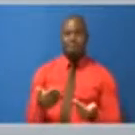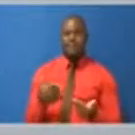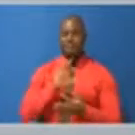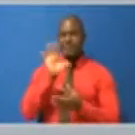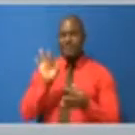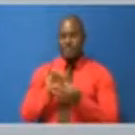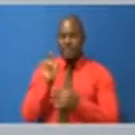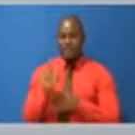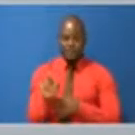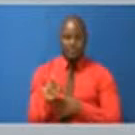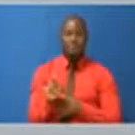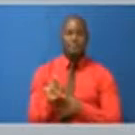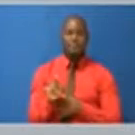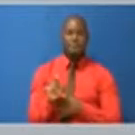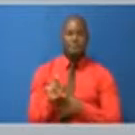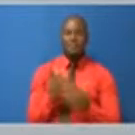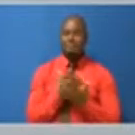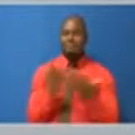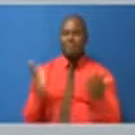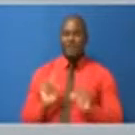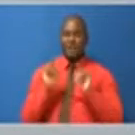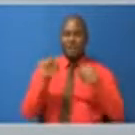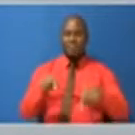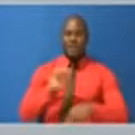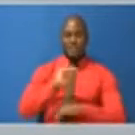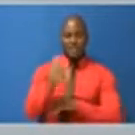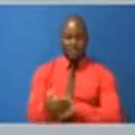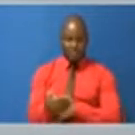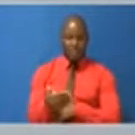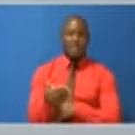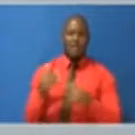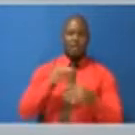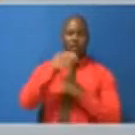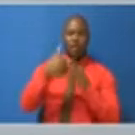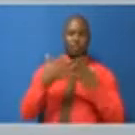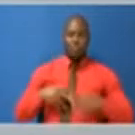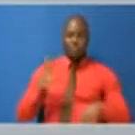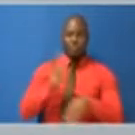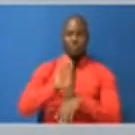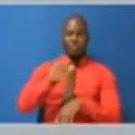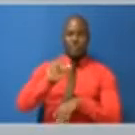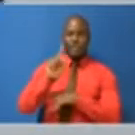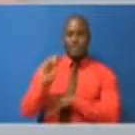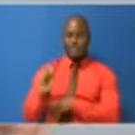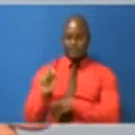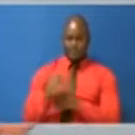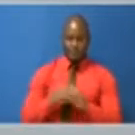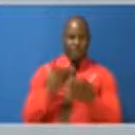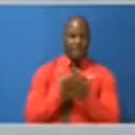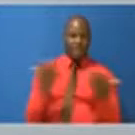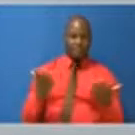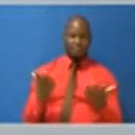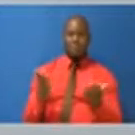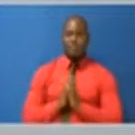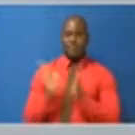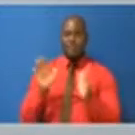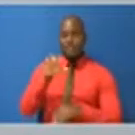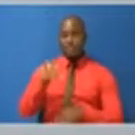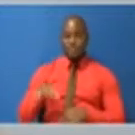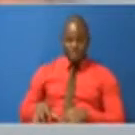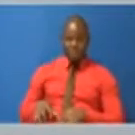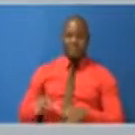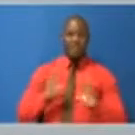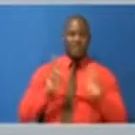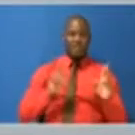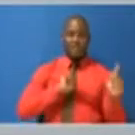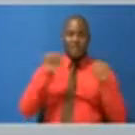particular uh whatever to come into the city let everybody use the brts or whatever public transportation is